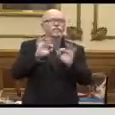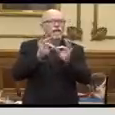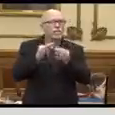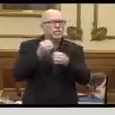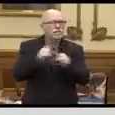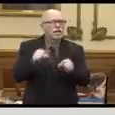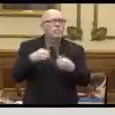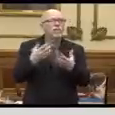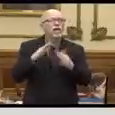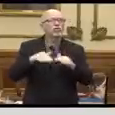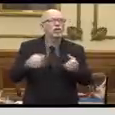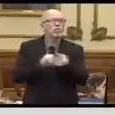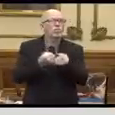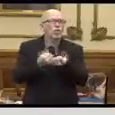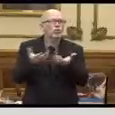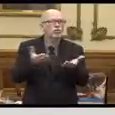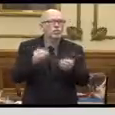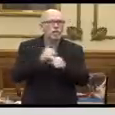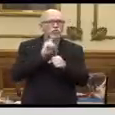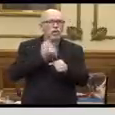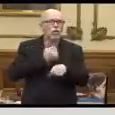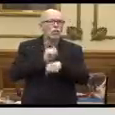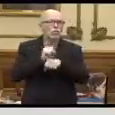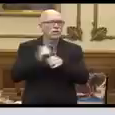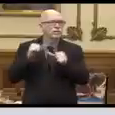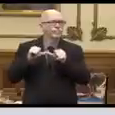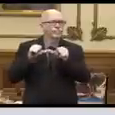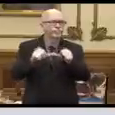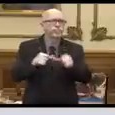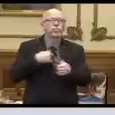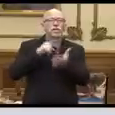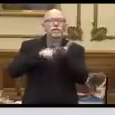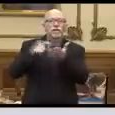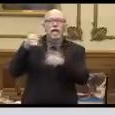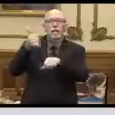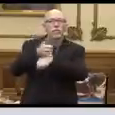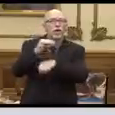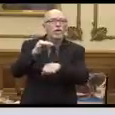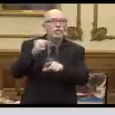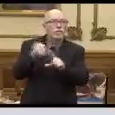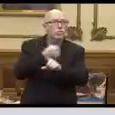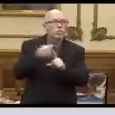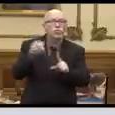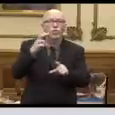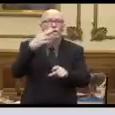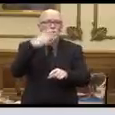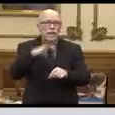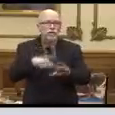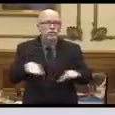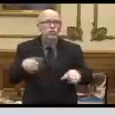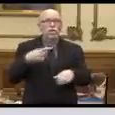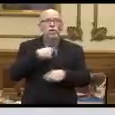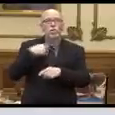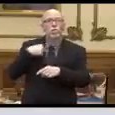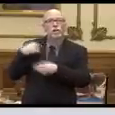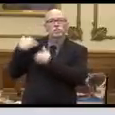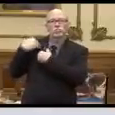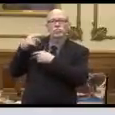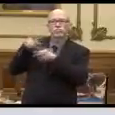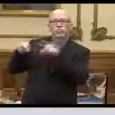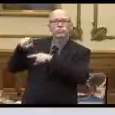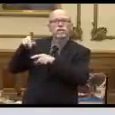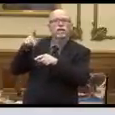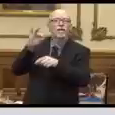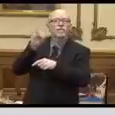support services, and that work is ongoing. We investigate allegations of abuse and neglect, license foster homes, monitor children